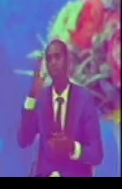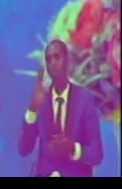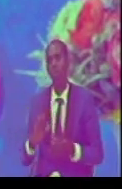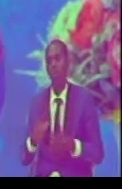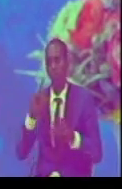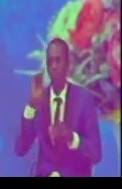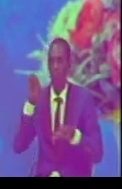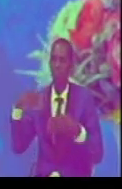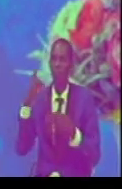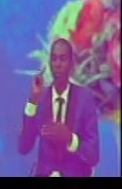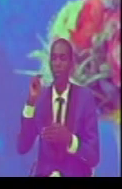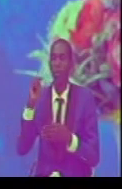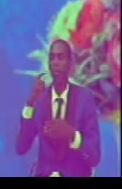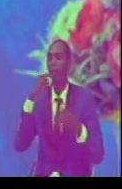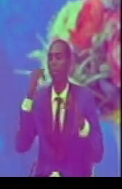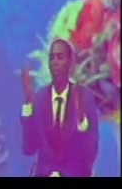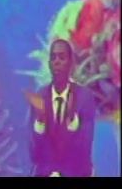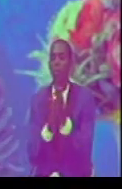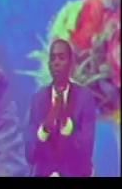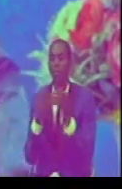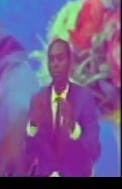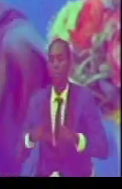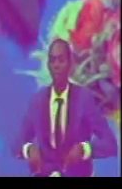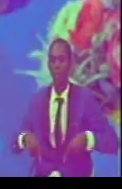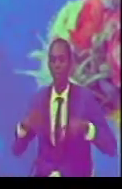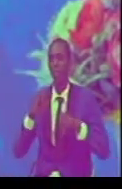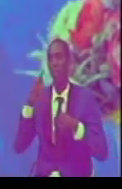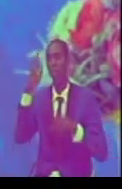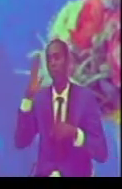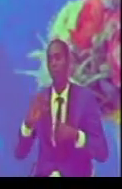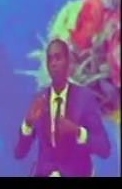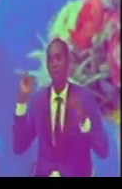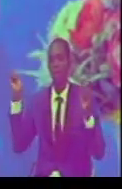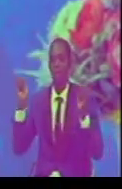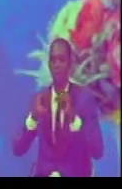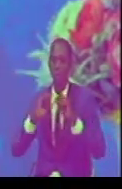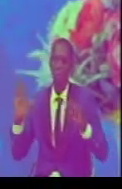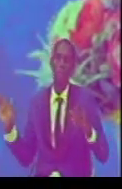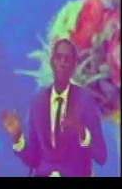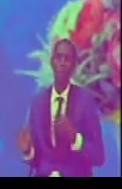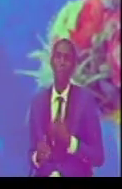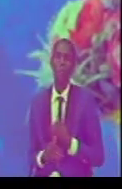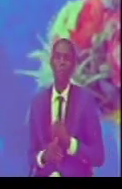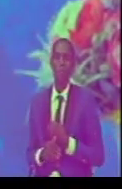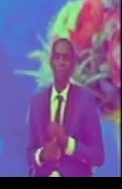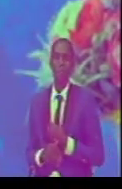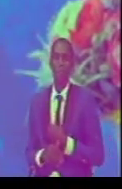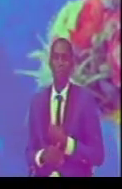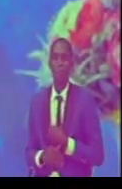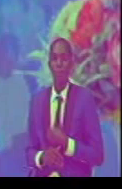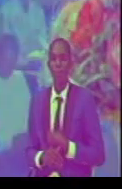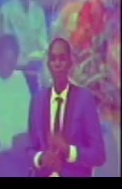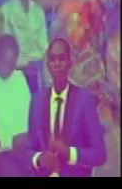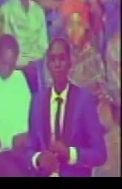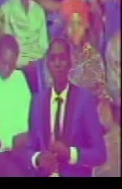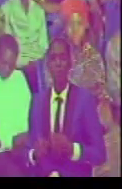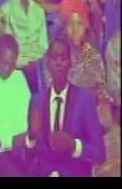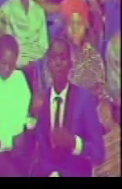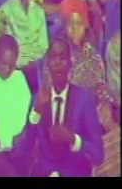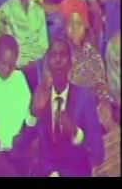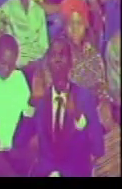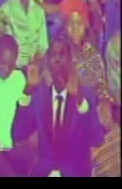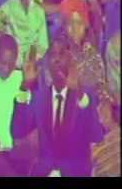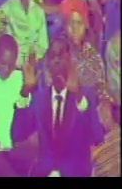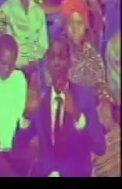God. I will come and testify. Brethren, praise the living God. A miracle